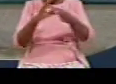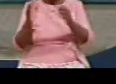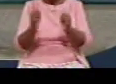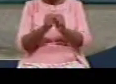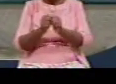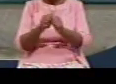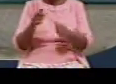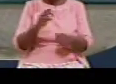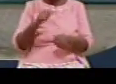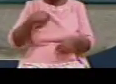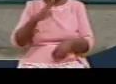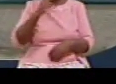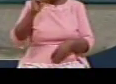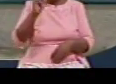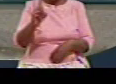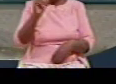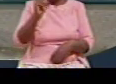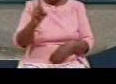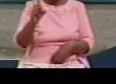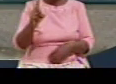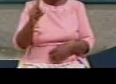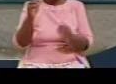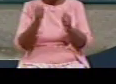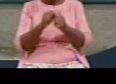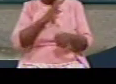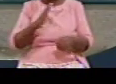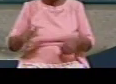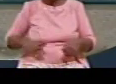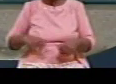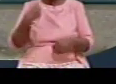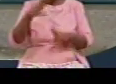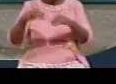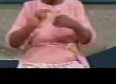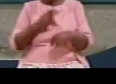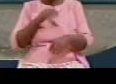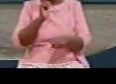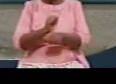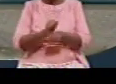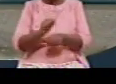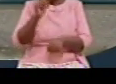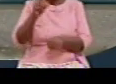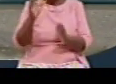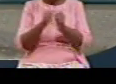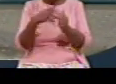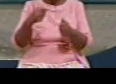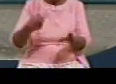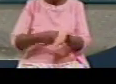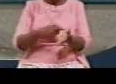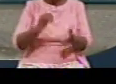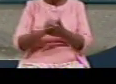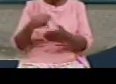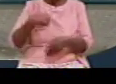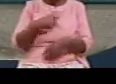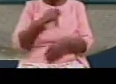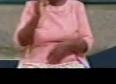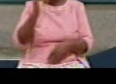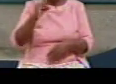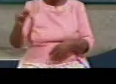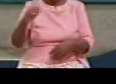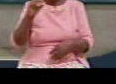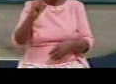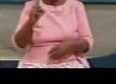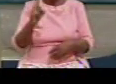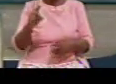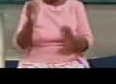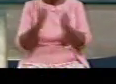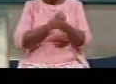the Christ who gave us the commission. One with the gospel that we're preaching, and one with other